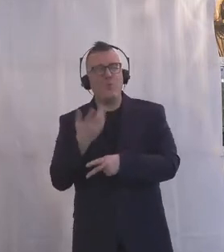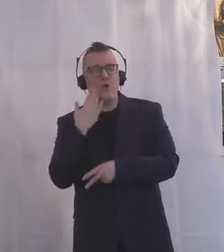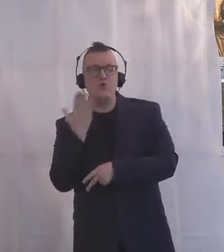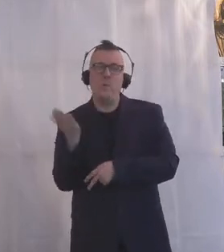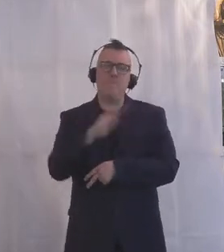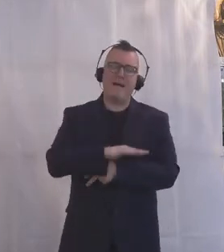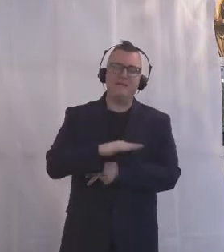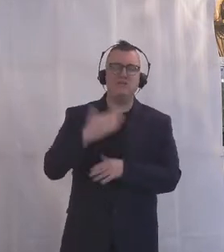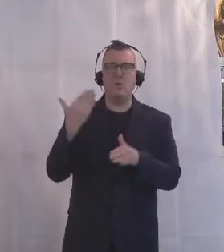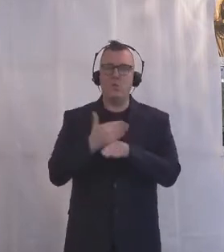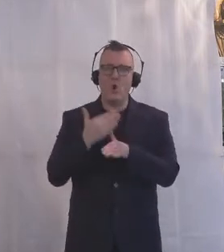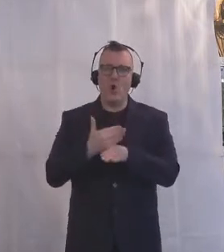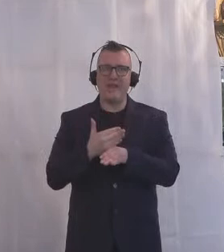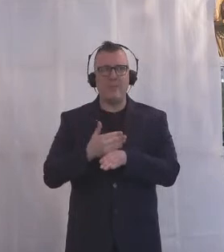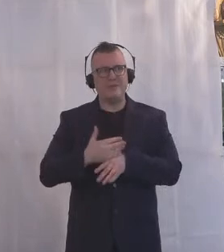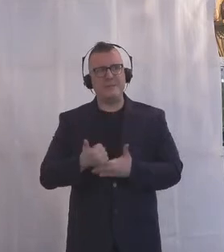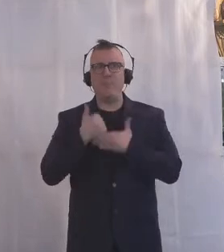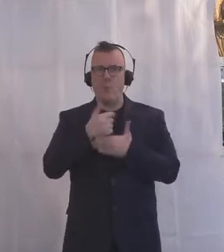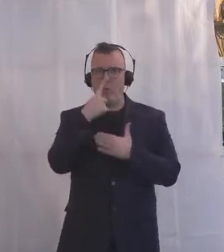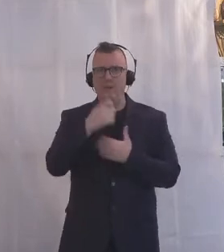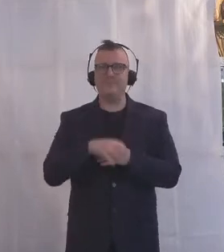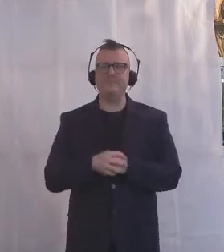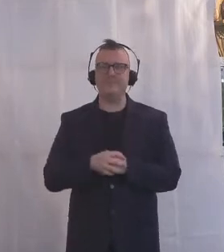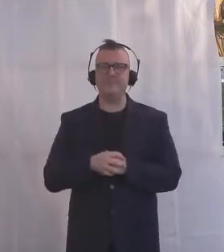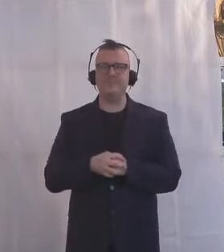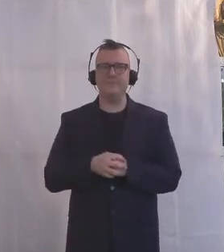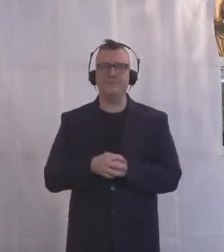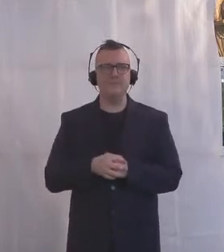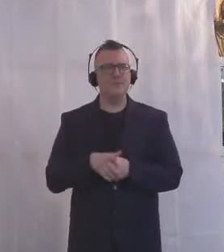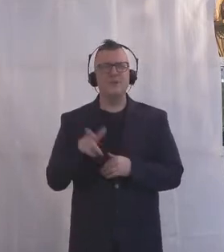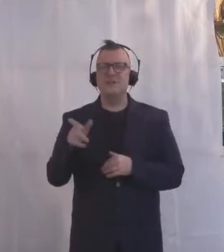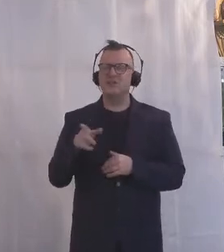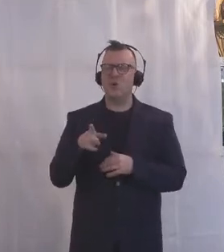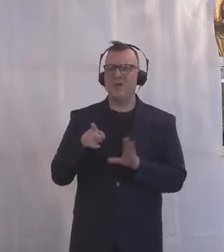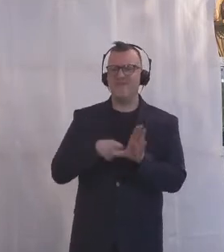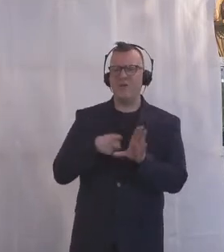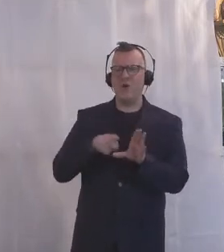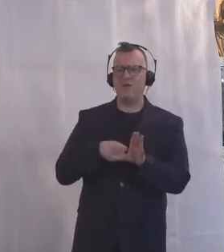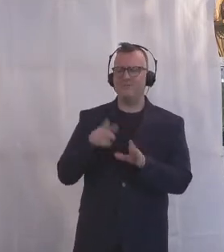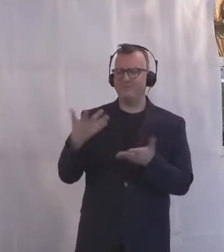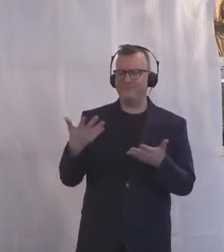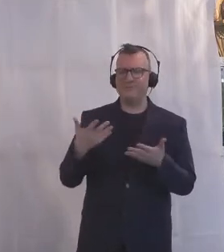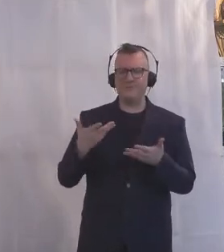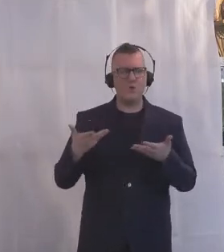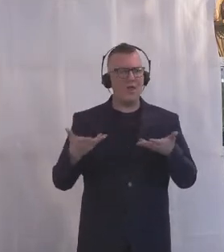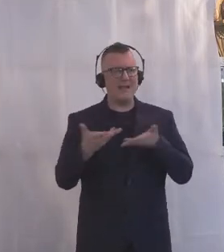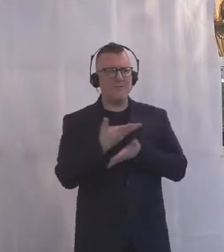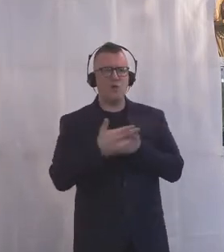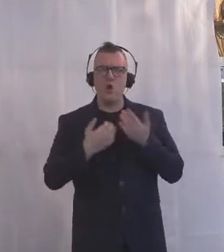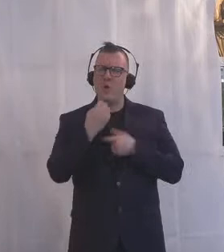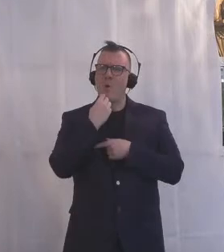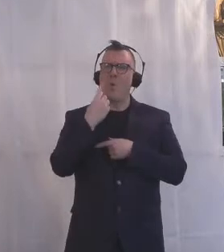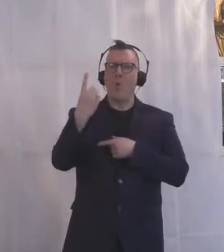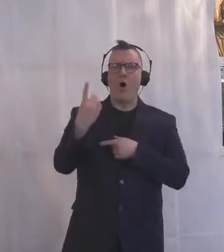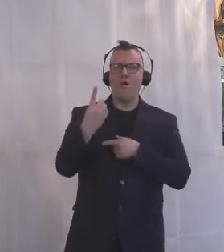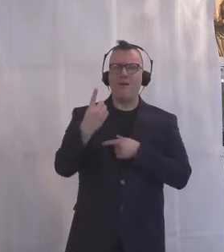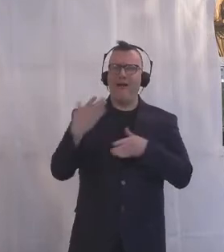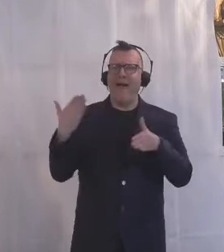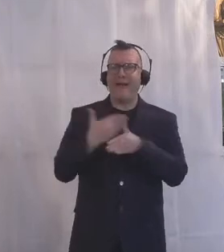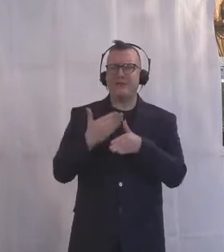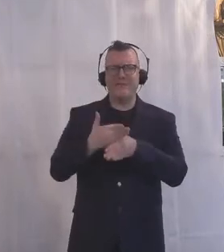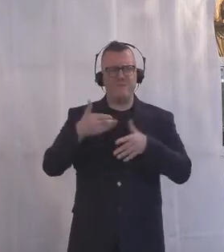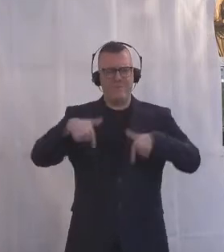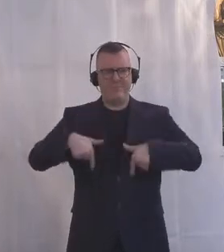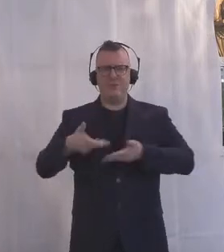workforce. Yeah, no, I think Yvonne, and what would you want people to take away, I think, from our discussion today? What's the actions